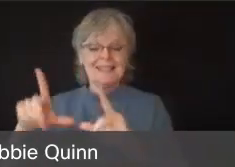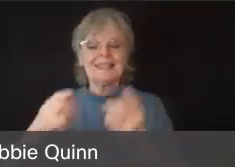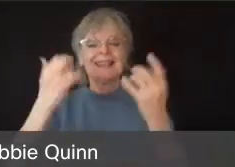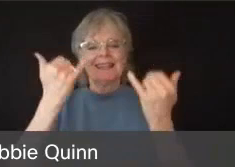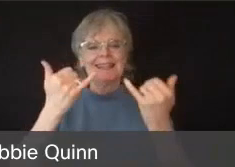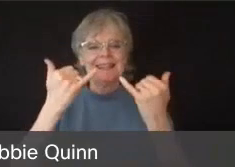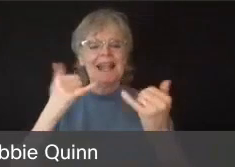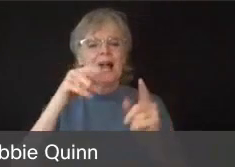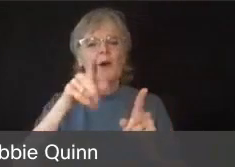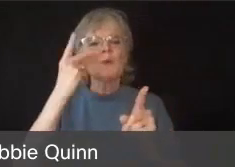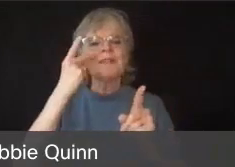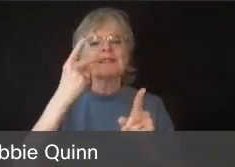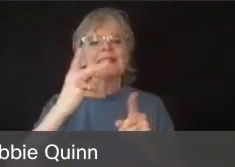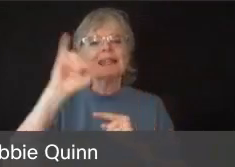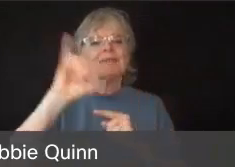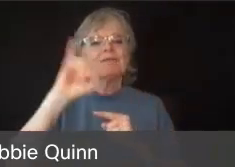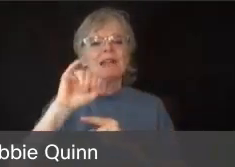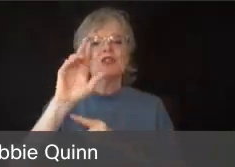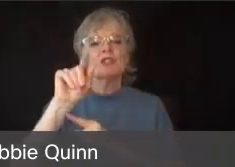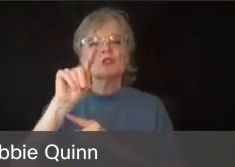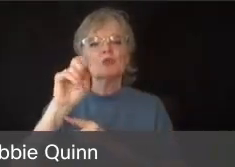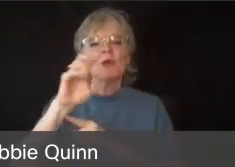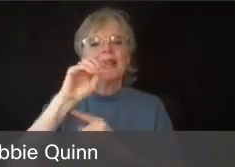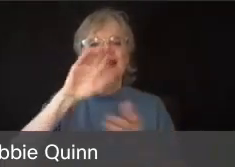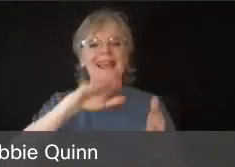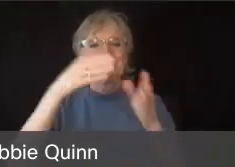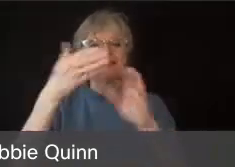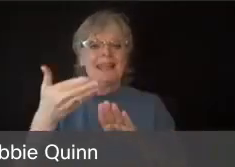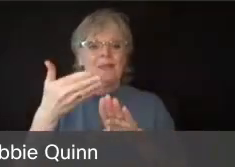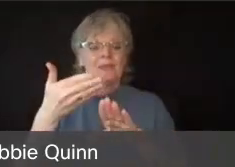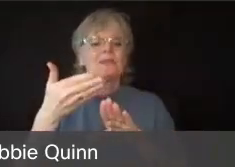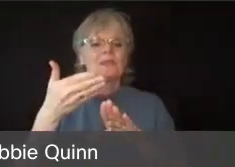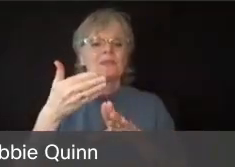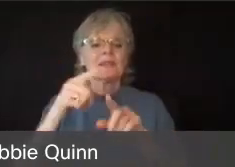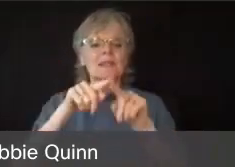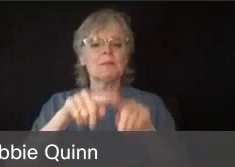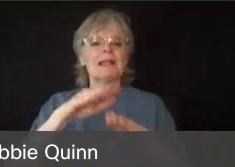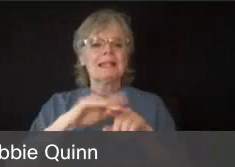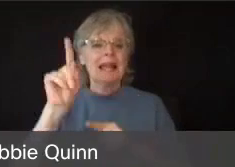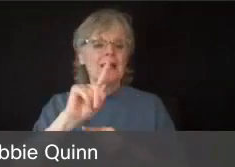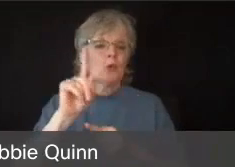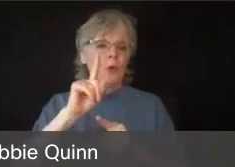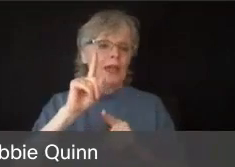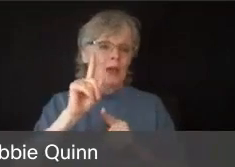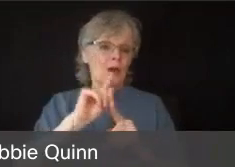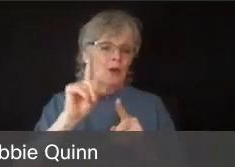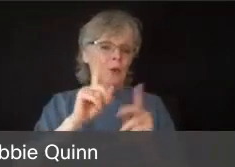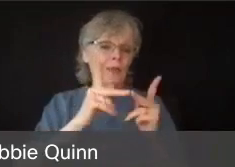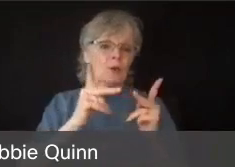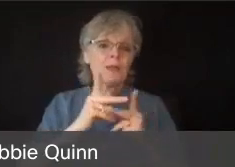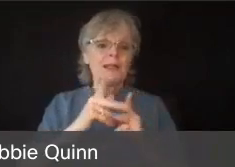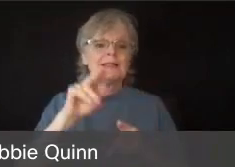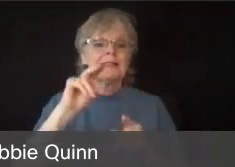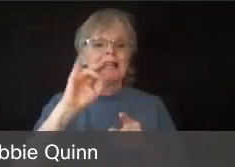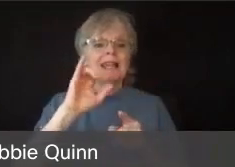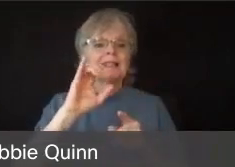at is infection rate and the deaths by placement type. In ICFs, there